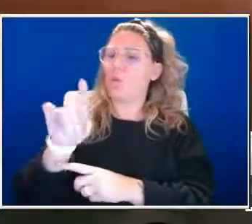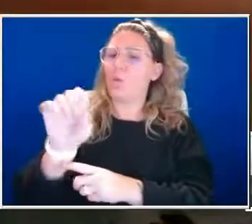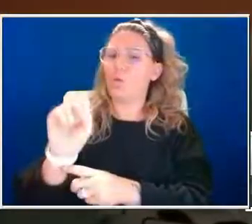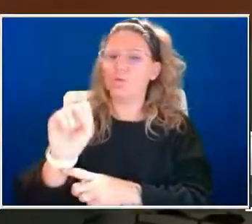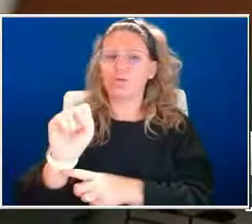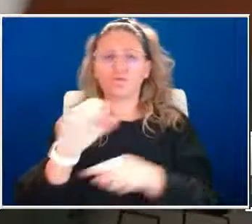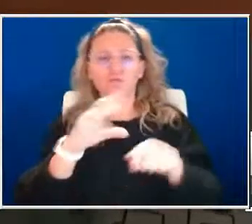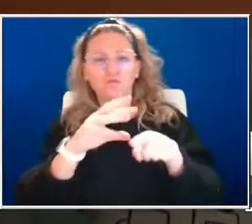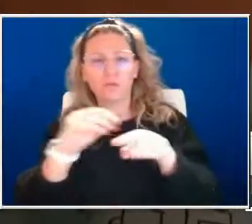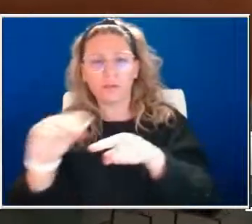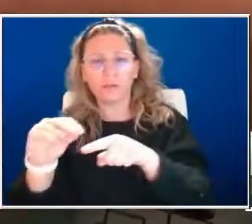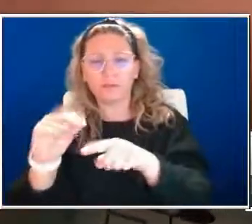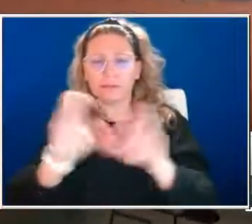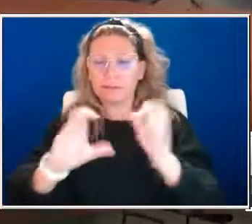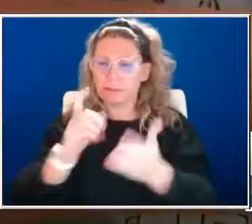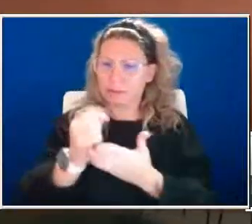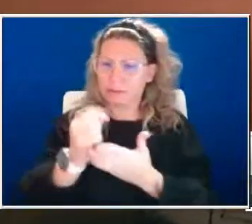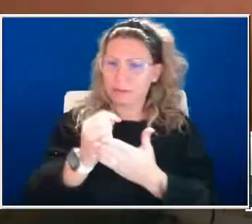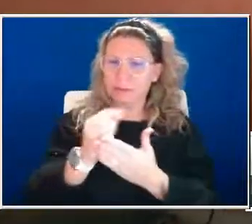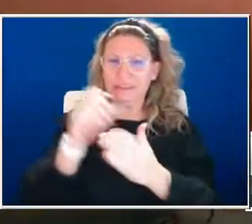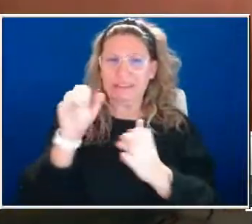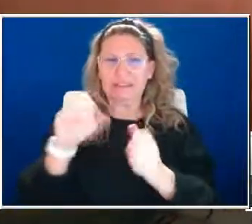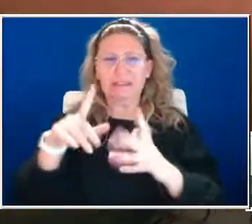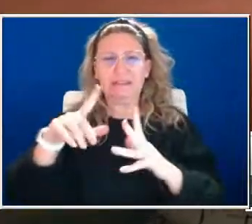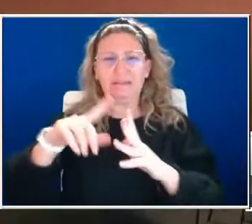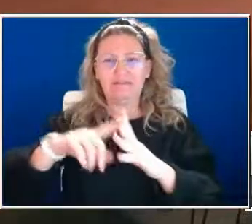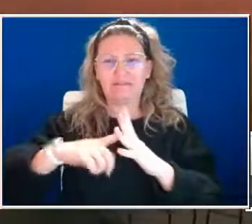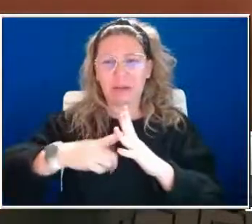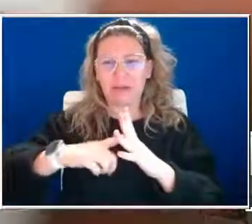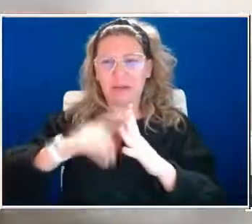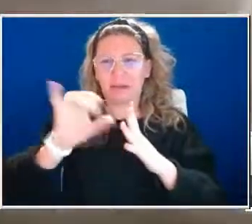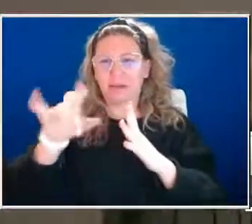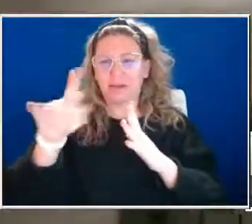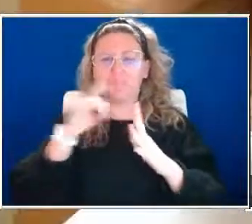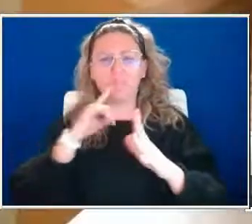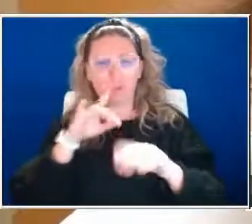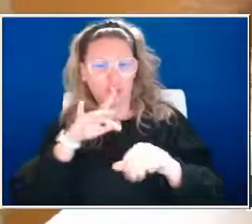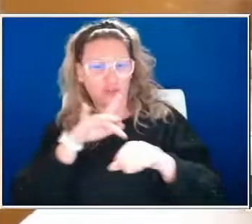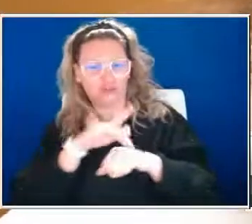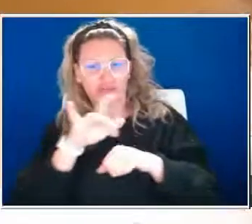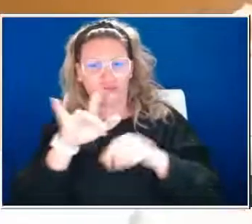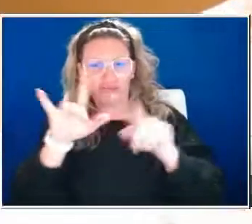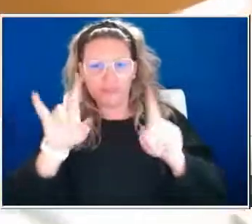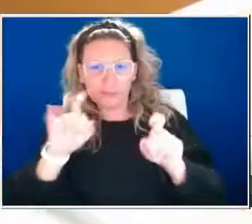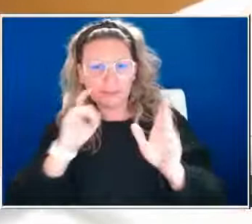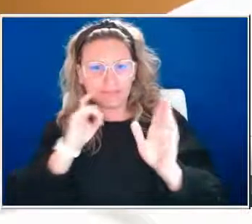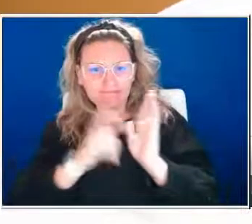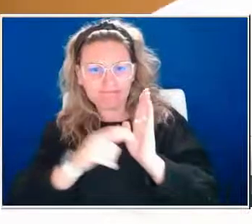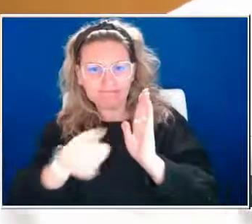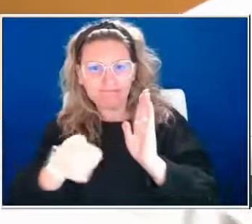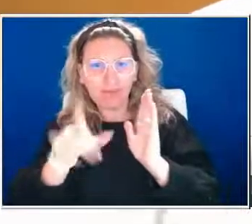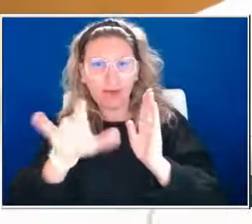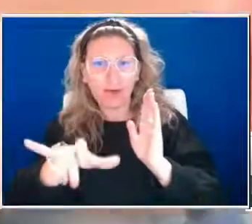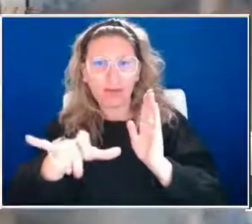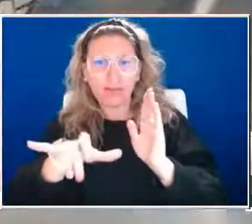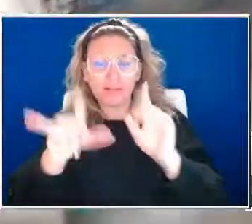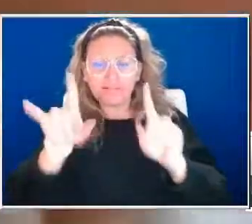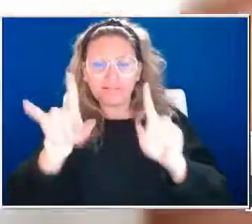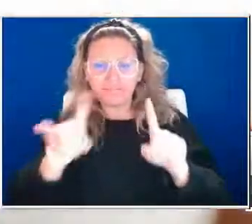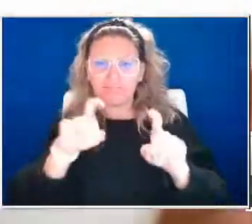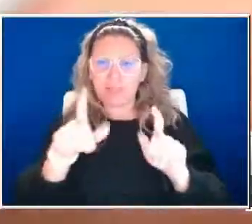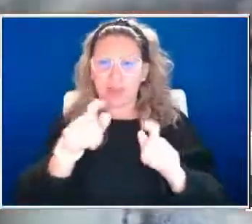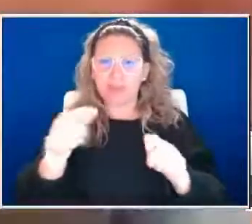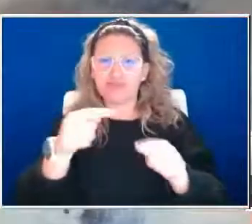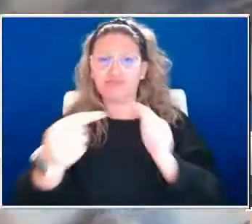triggers. Early detection and intervention like this screening help in preventing and oftentimes reversing